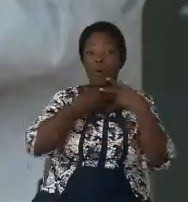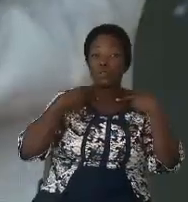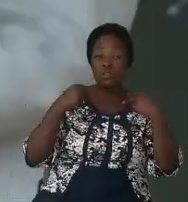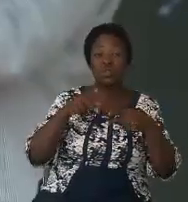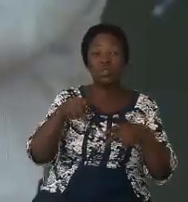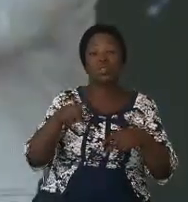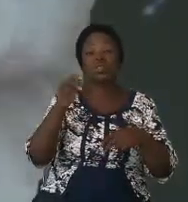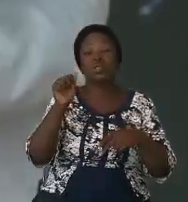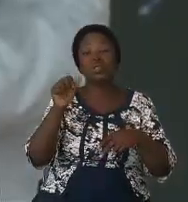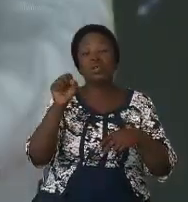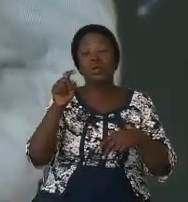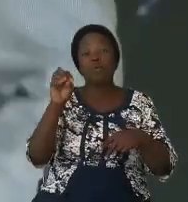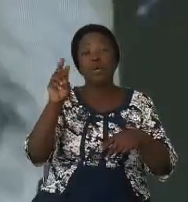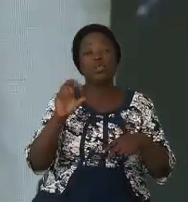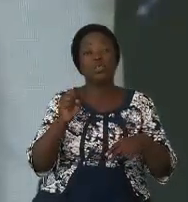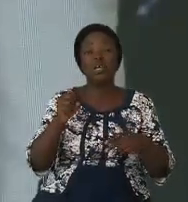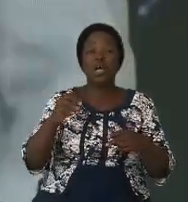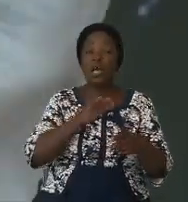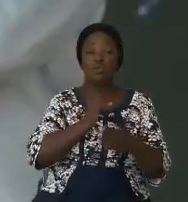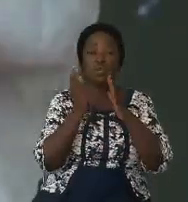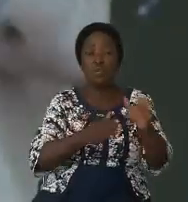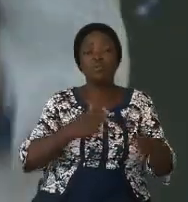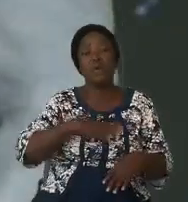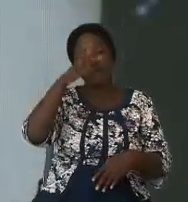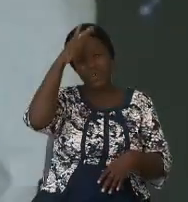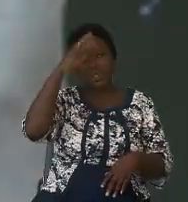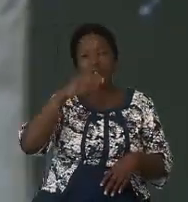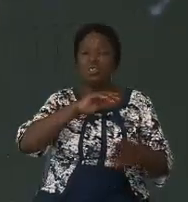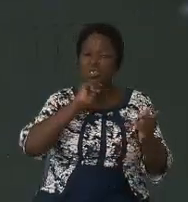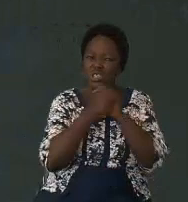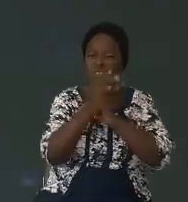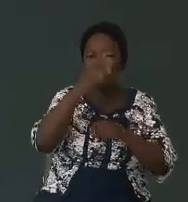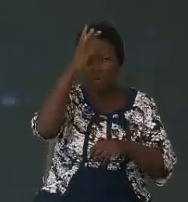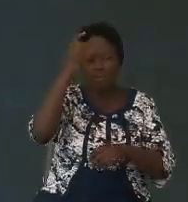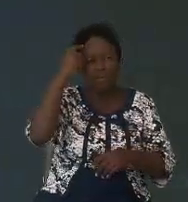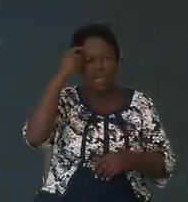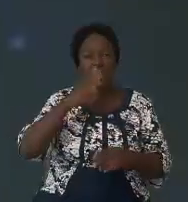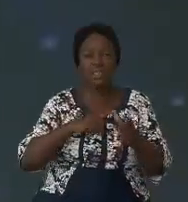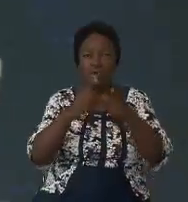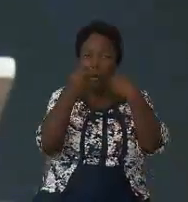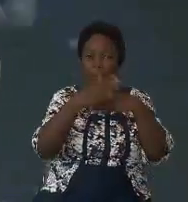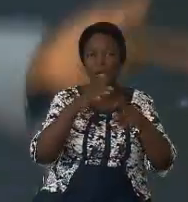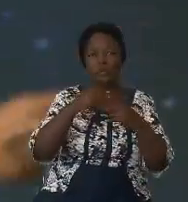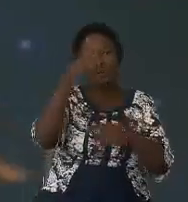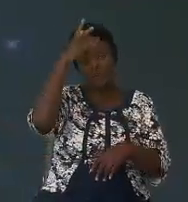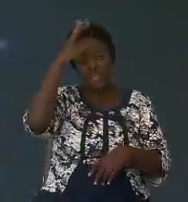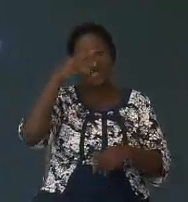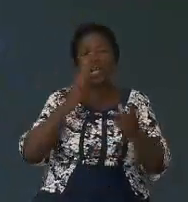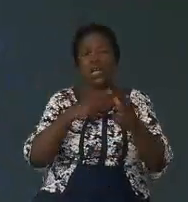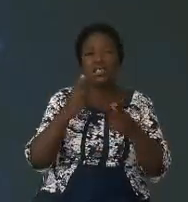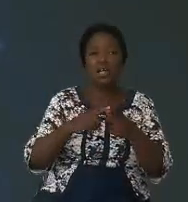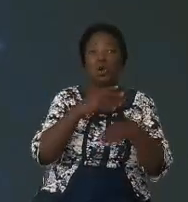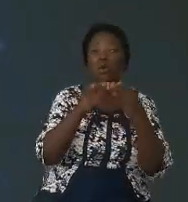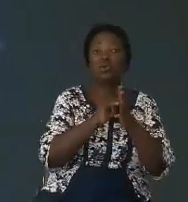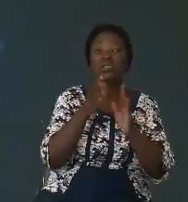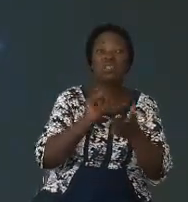leave all the control of pastors, I want to leave my father. Change your mind. I'll come back to the Father. All